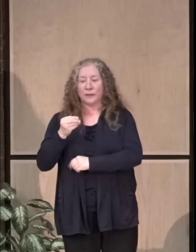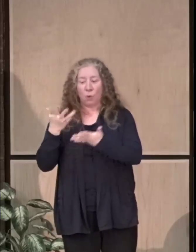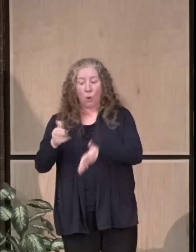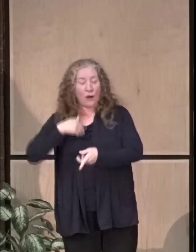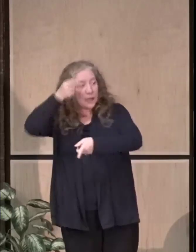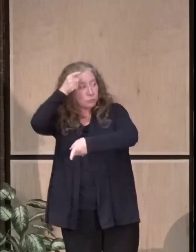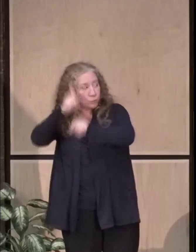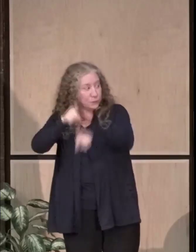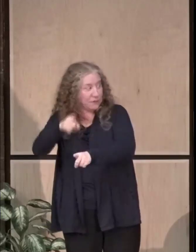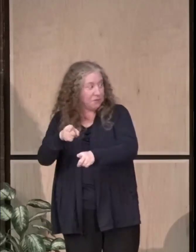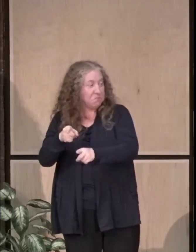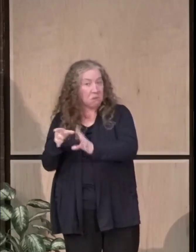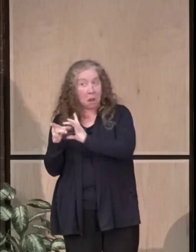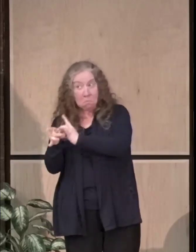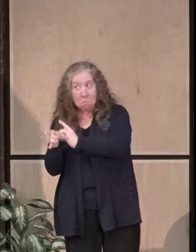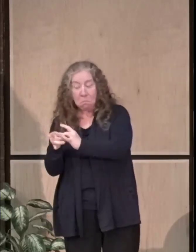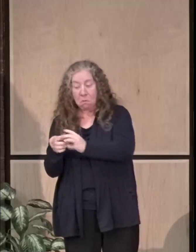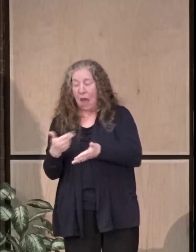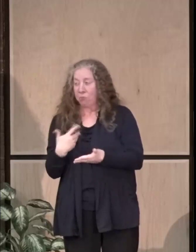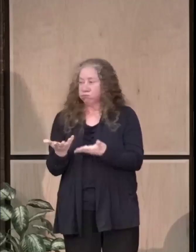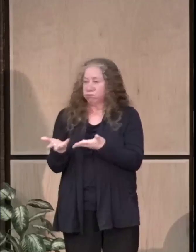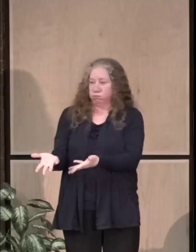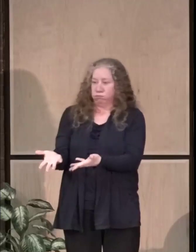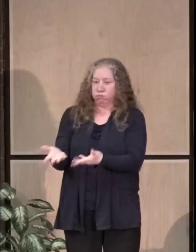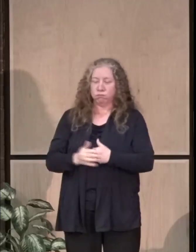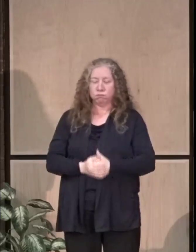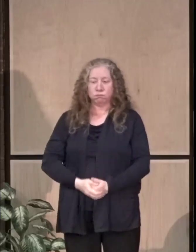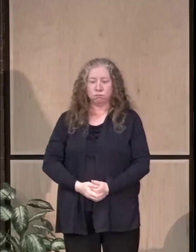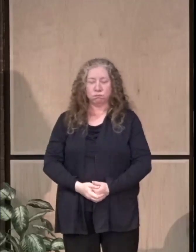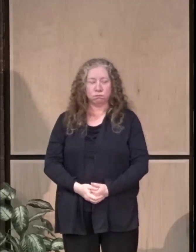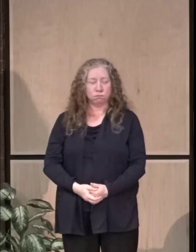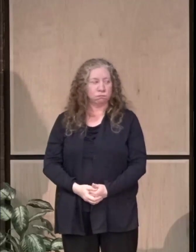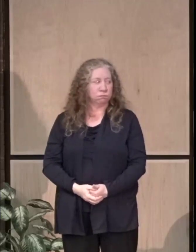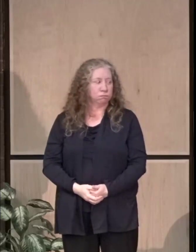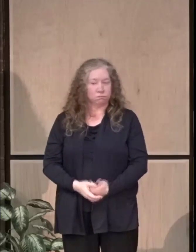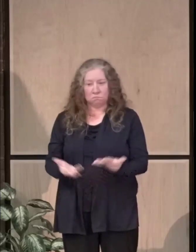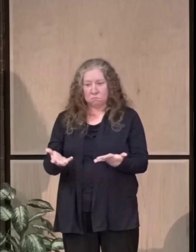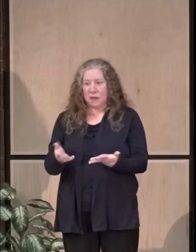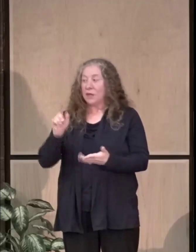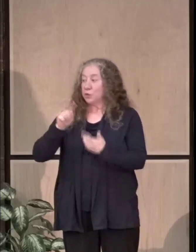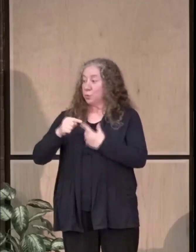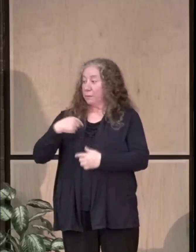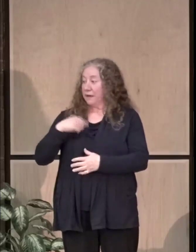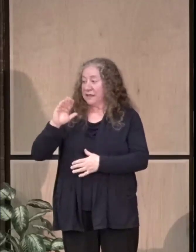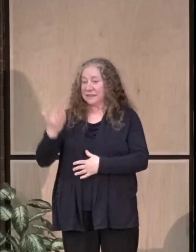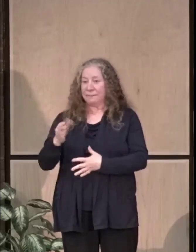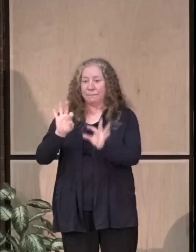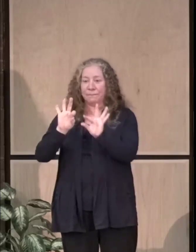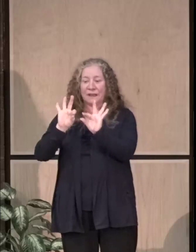already in place, that it seemed that the family was